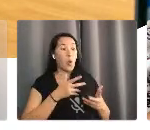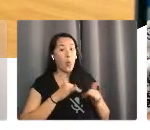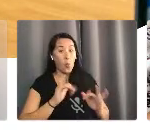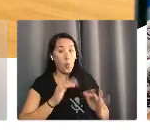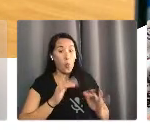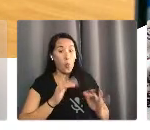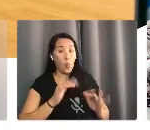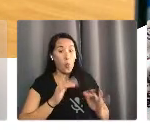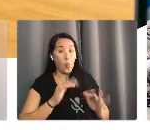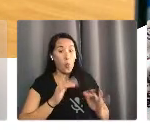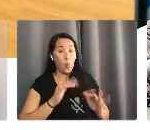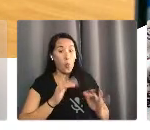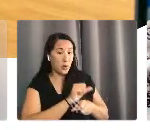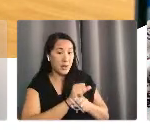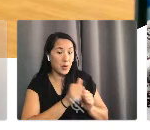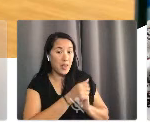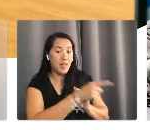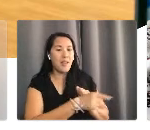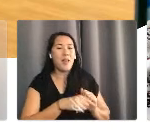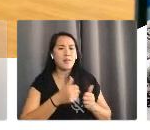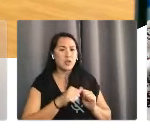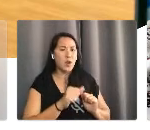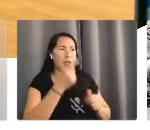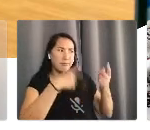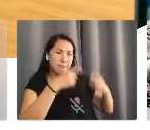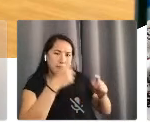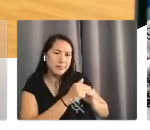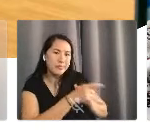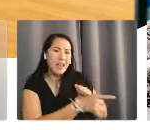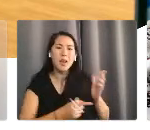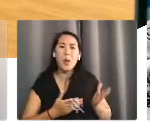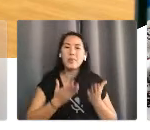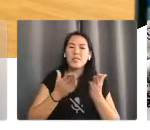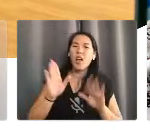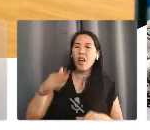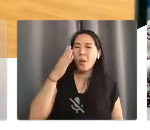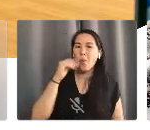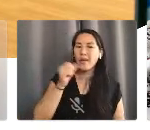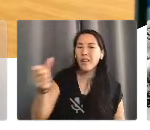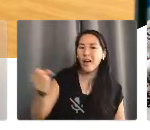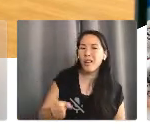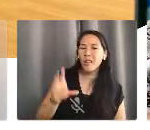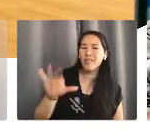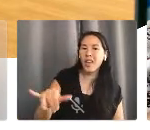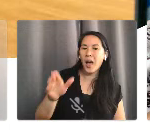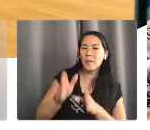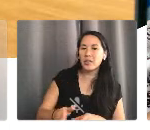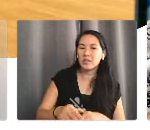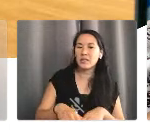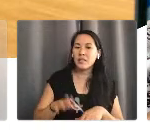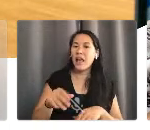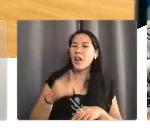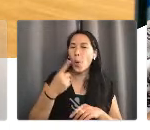strategize with him on deals, and he'd always suggest, get so-and-so involved. And by so-and-so, insert a male colleague's